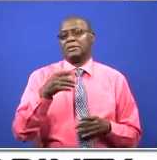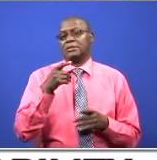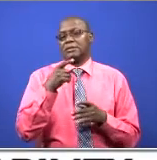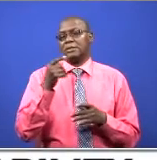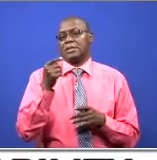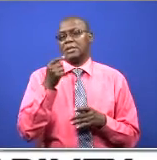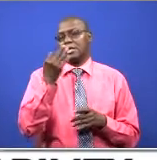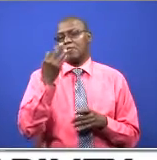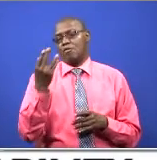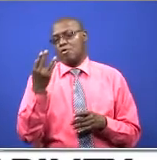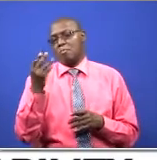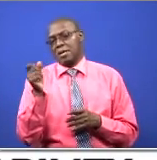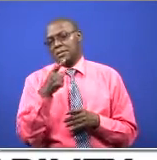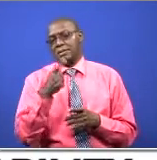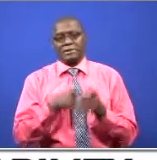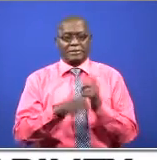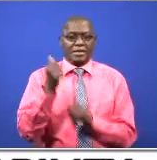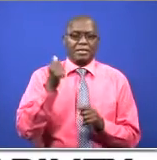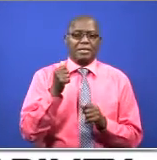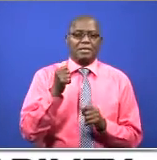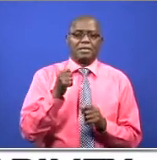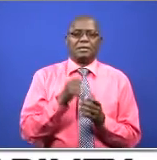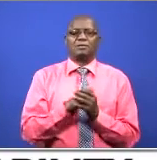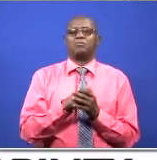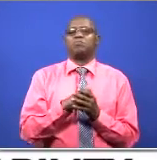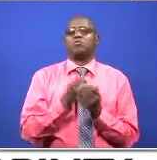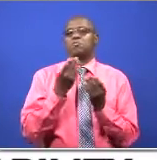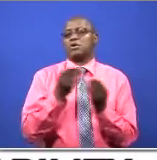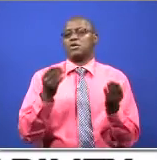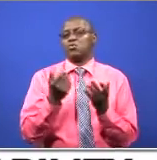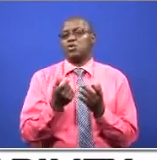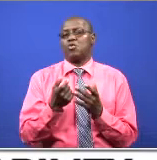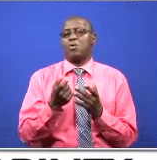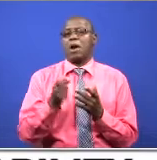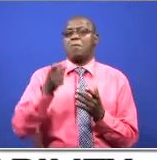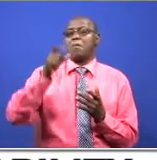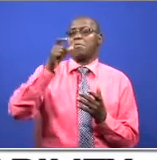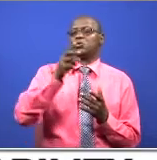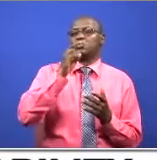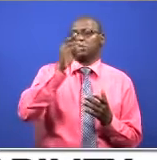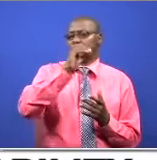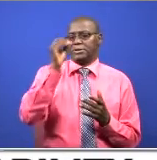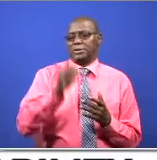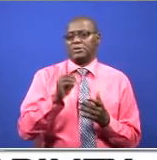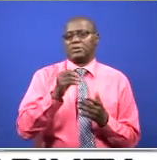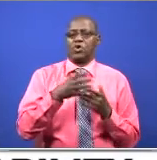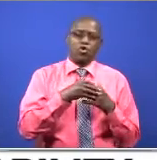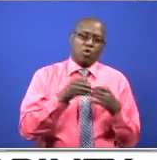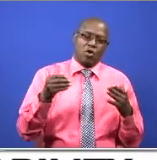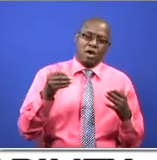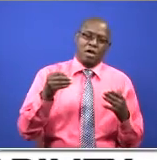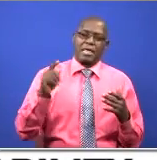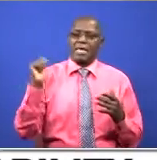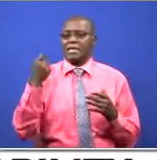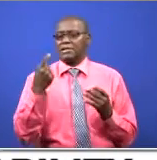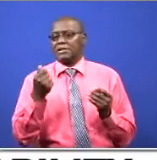3-4 months, properties will grow at a minimum of 20%. Look at the dollar right now, the Kenya shilling against the dollar. So we are